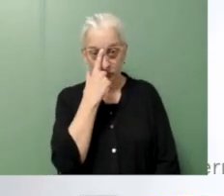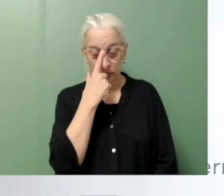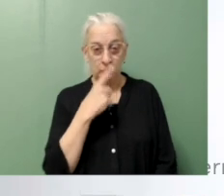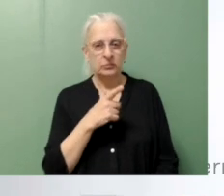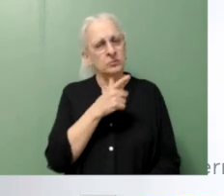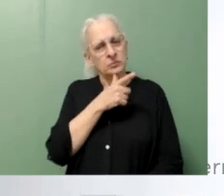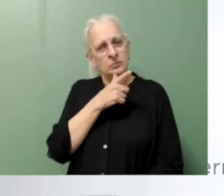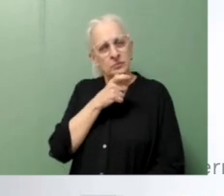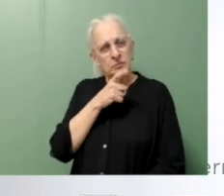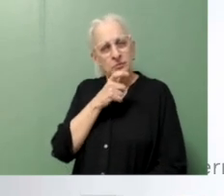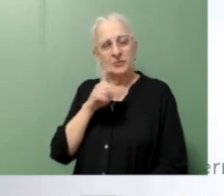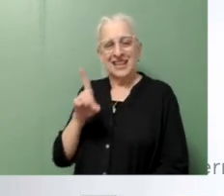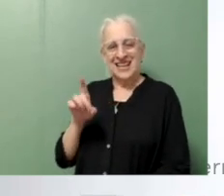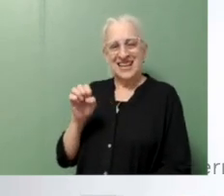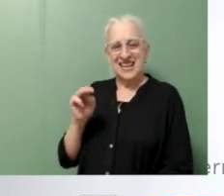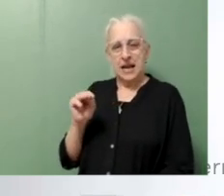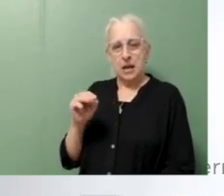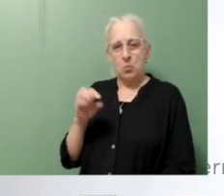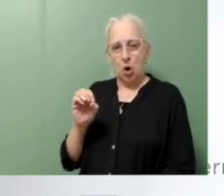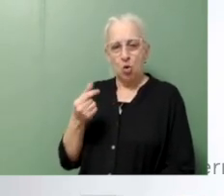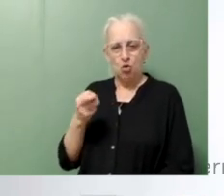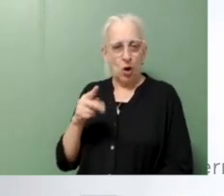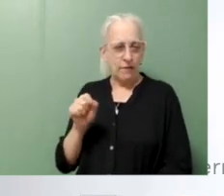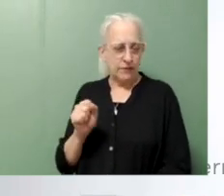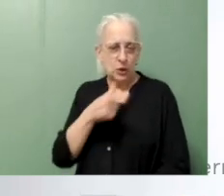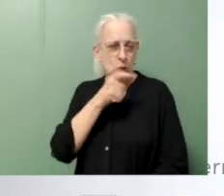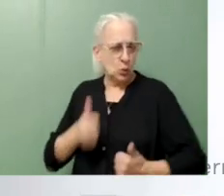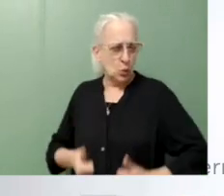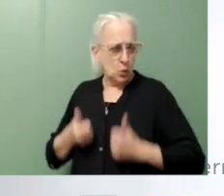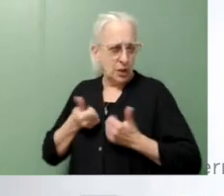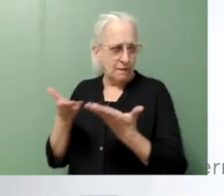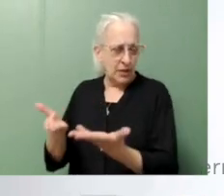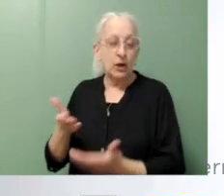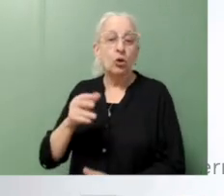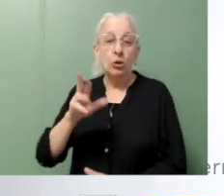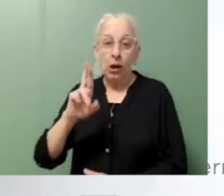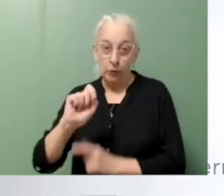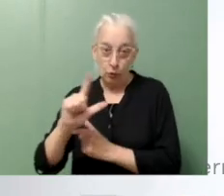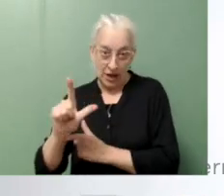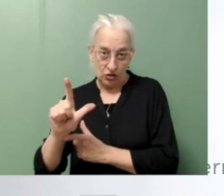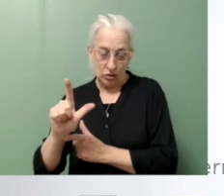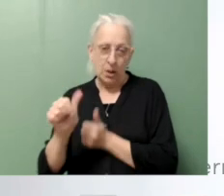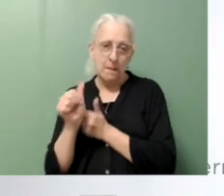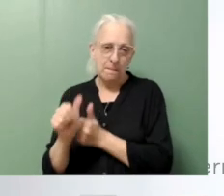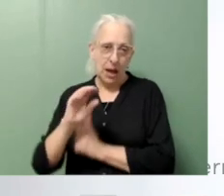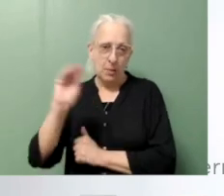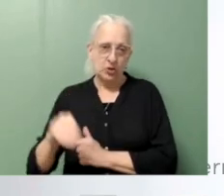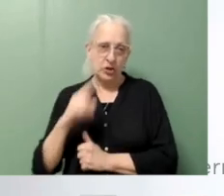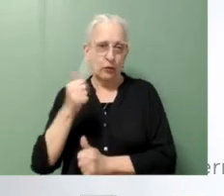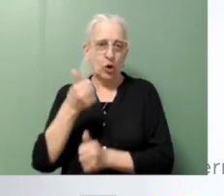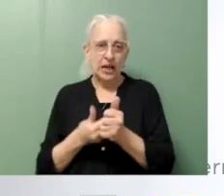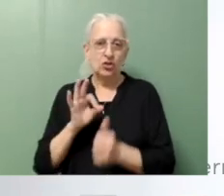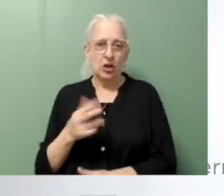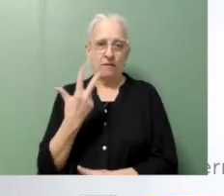And now I want to pivot to demographics, specifically racial demographics by percentage for each of the three